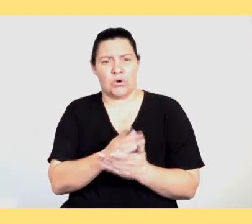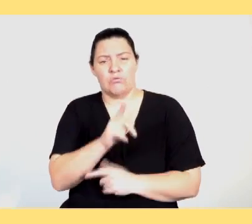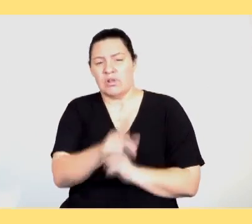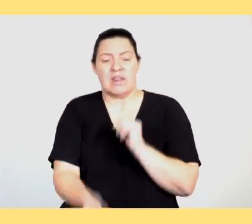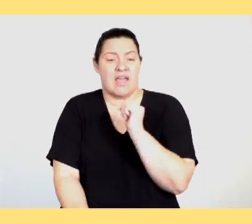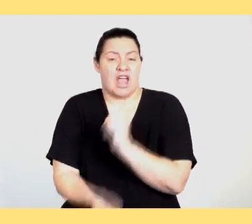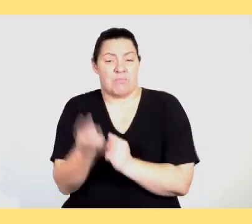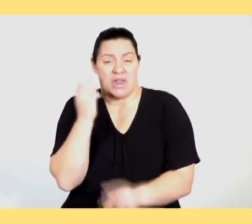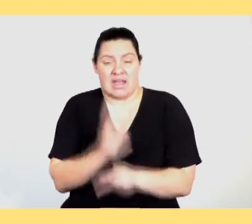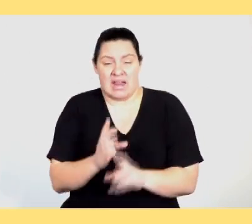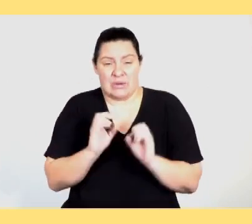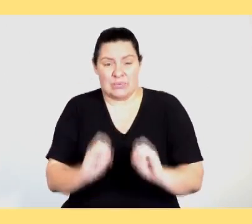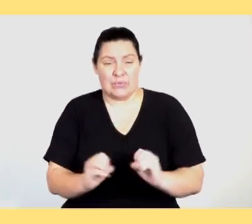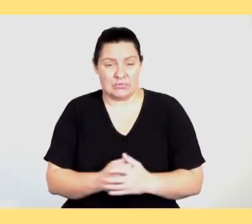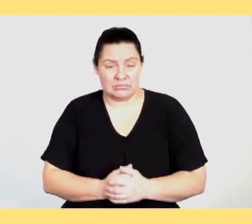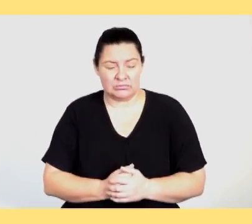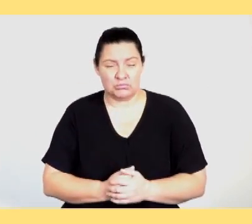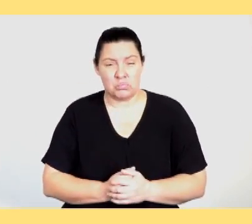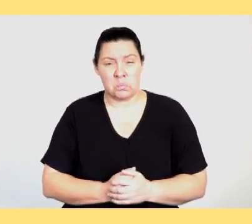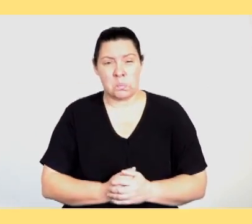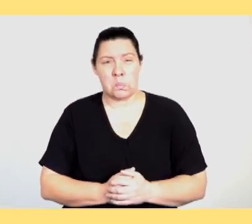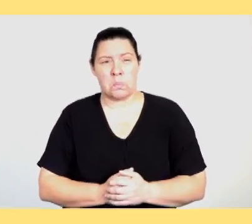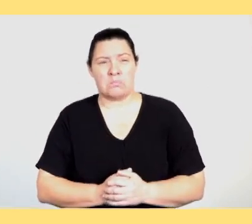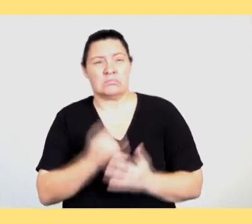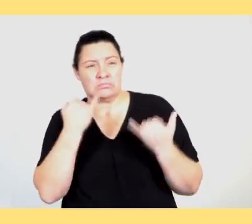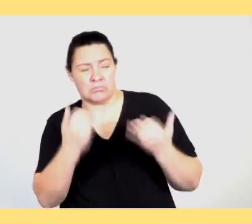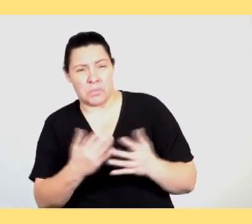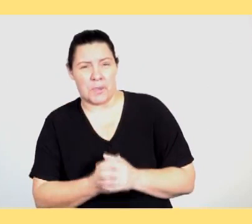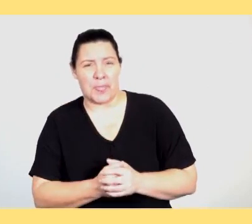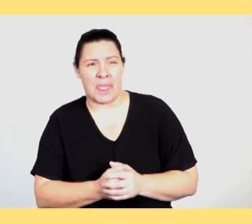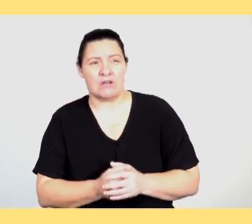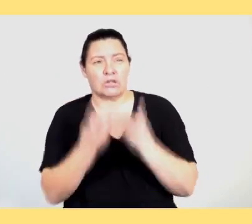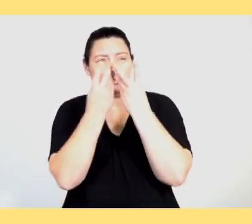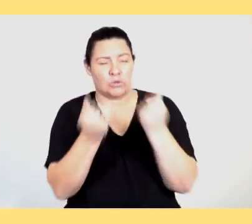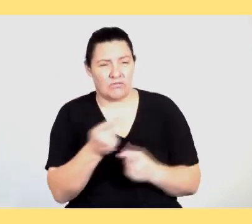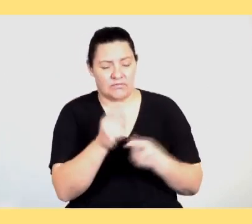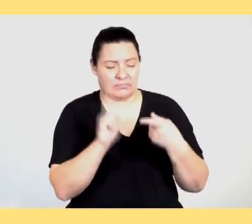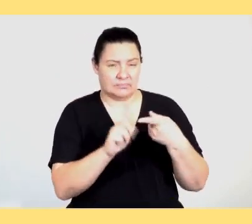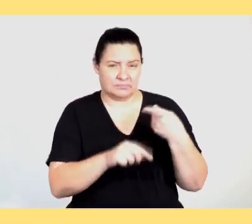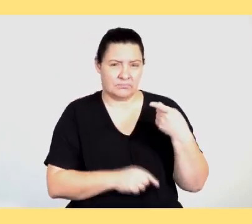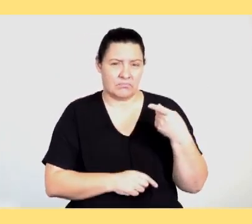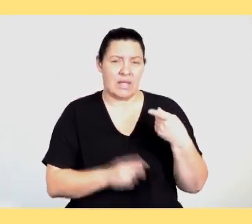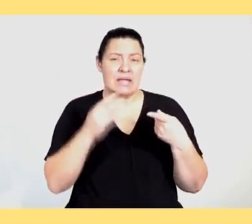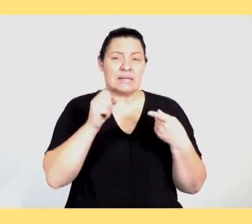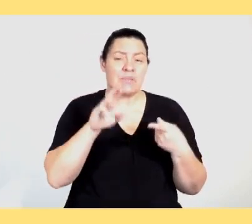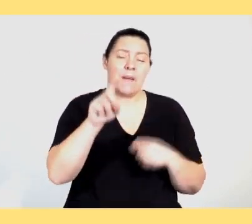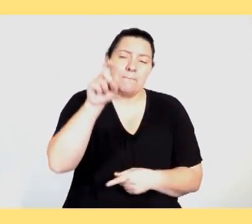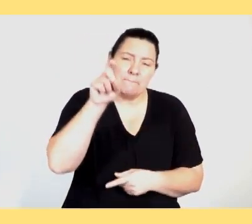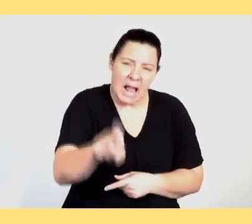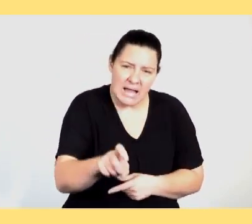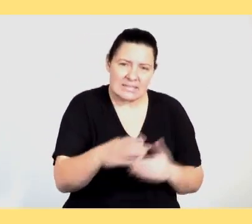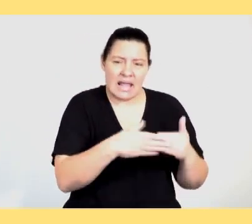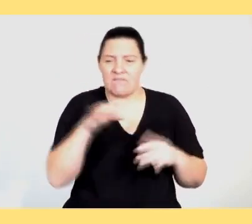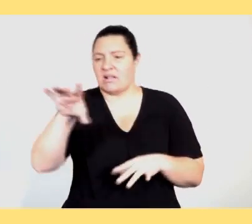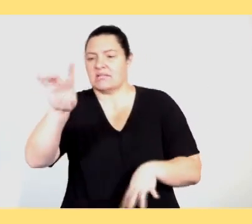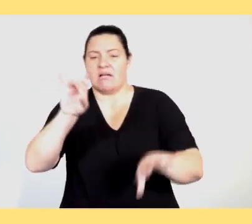that this does not happen again? Okay, so here is the solution. Number one, debtors must